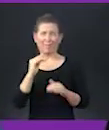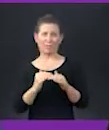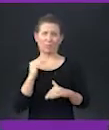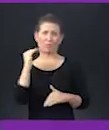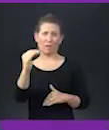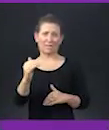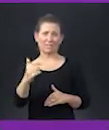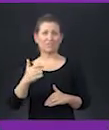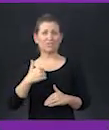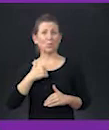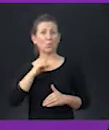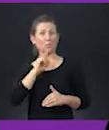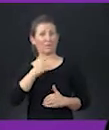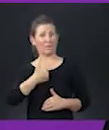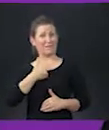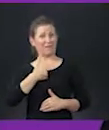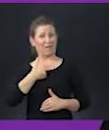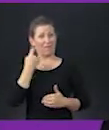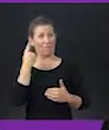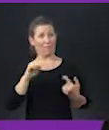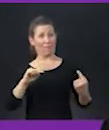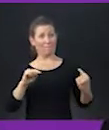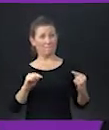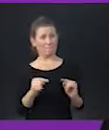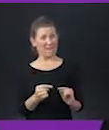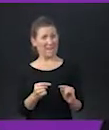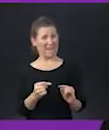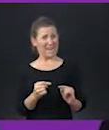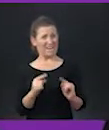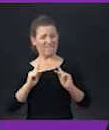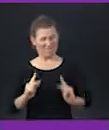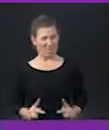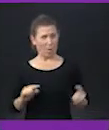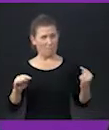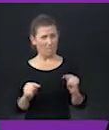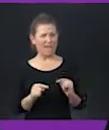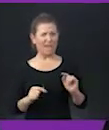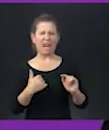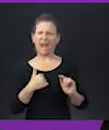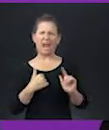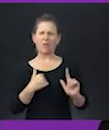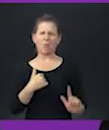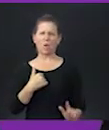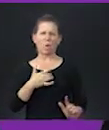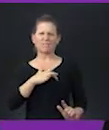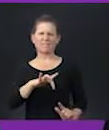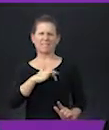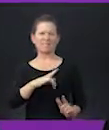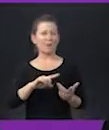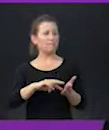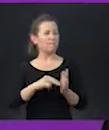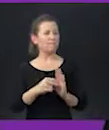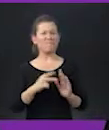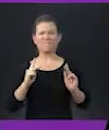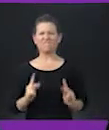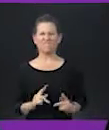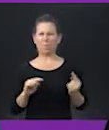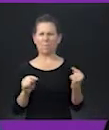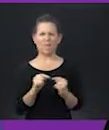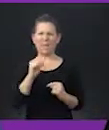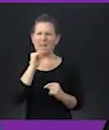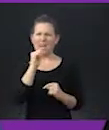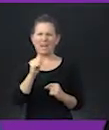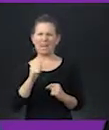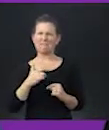I like to say I'm hyposensitive when it comes to physical pain, meaning I don't really feel a lot of physical pain, but